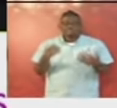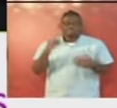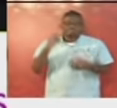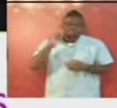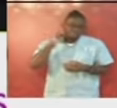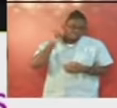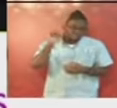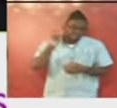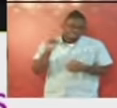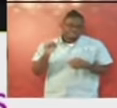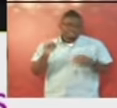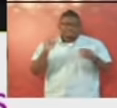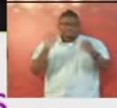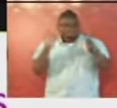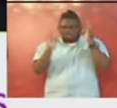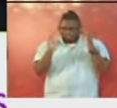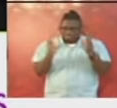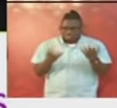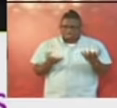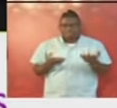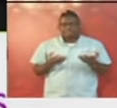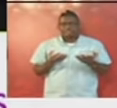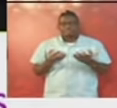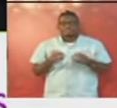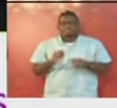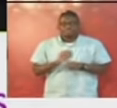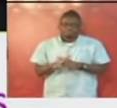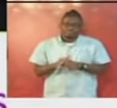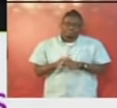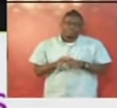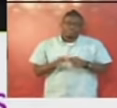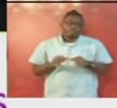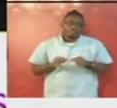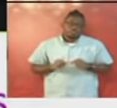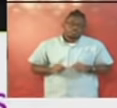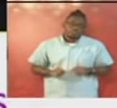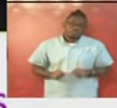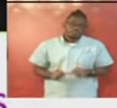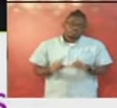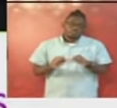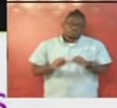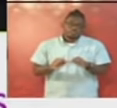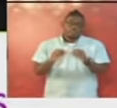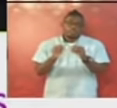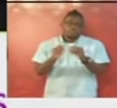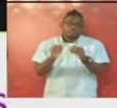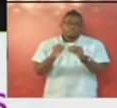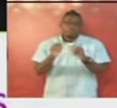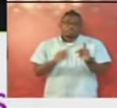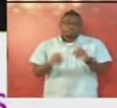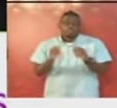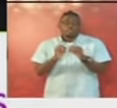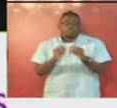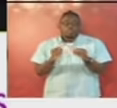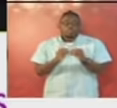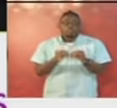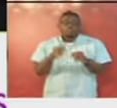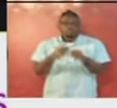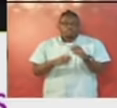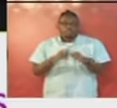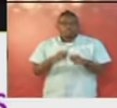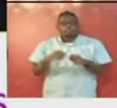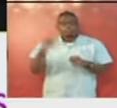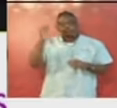progressed, anticipated adverse mental health outcomes began to be observed globally, and a number